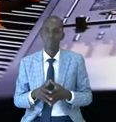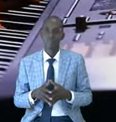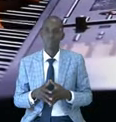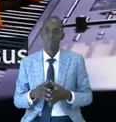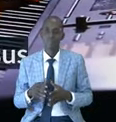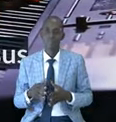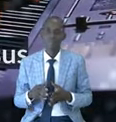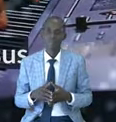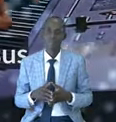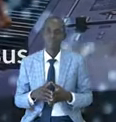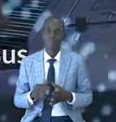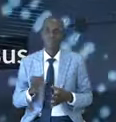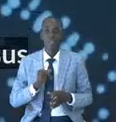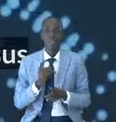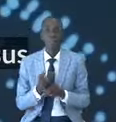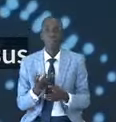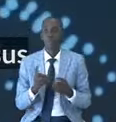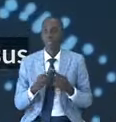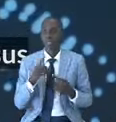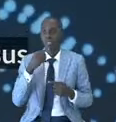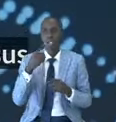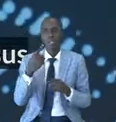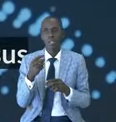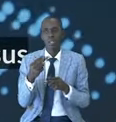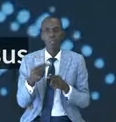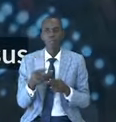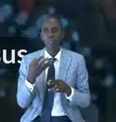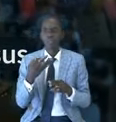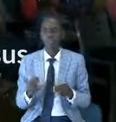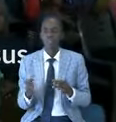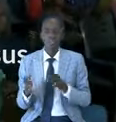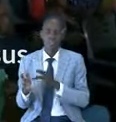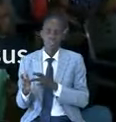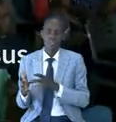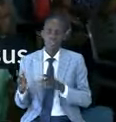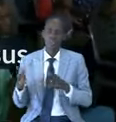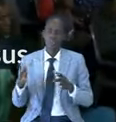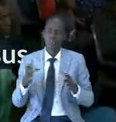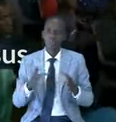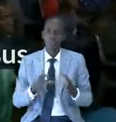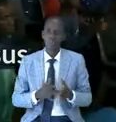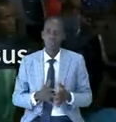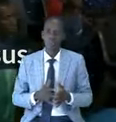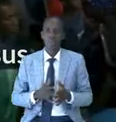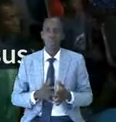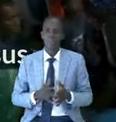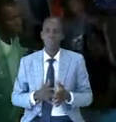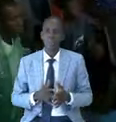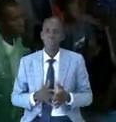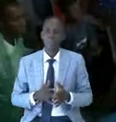I just want to speak the name of Jesus